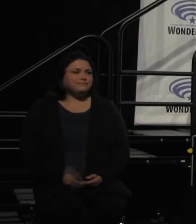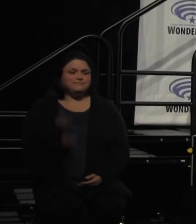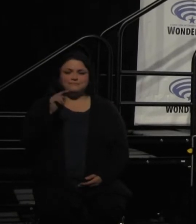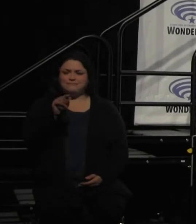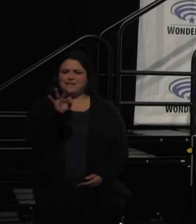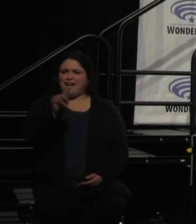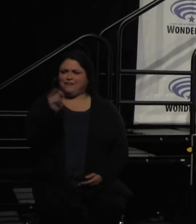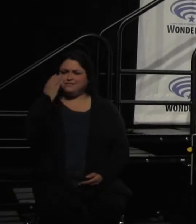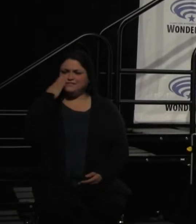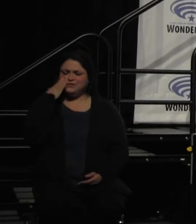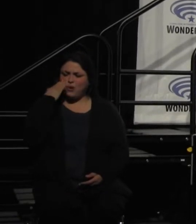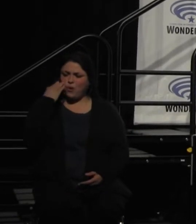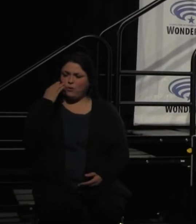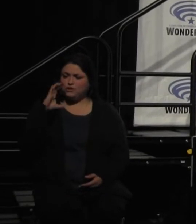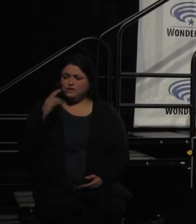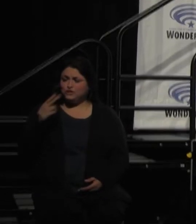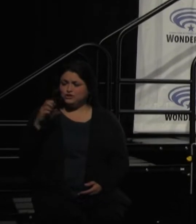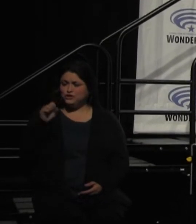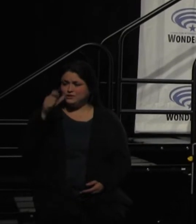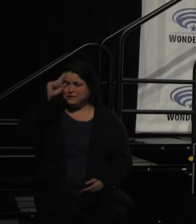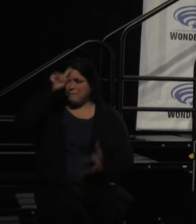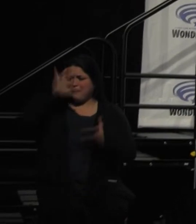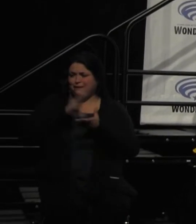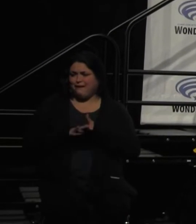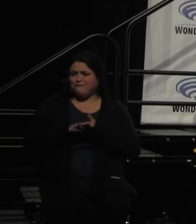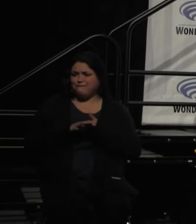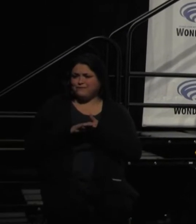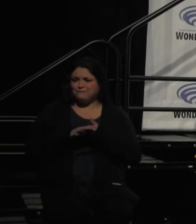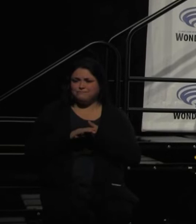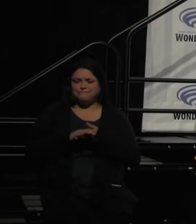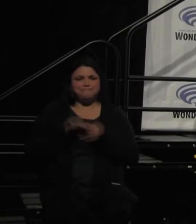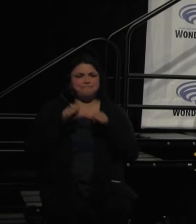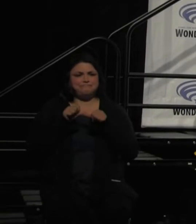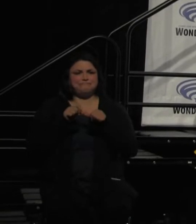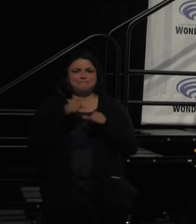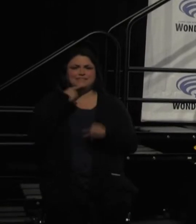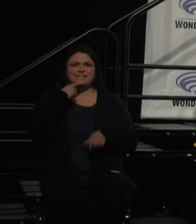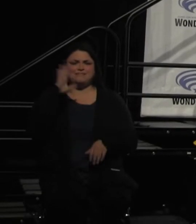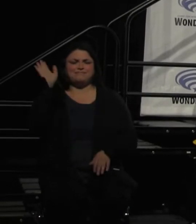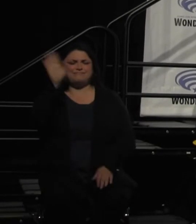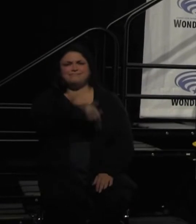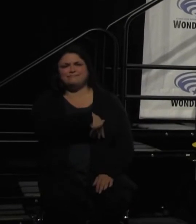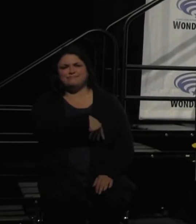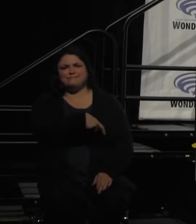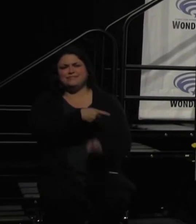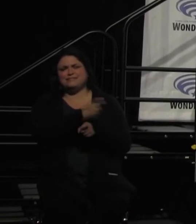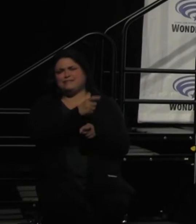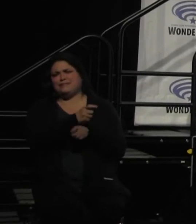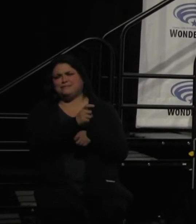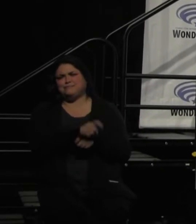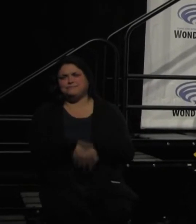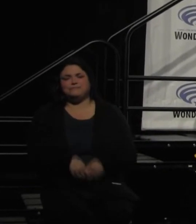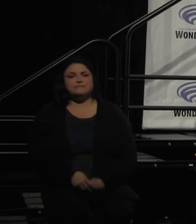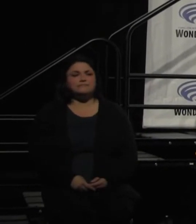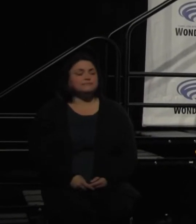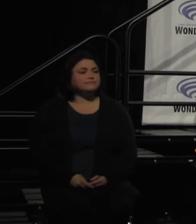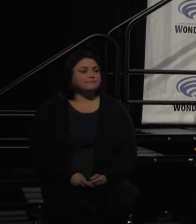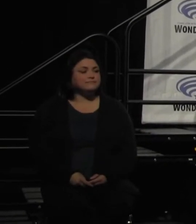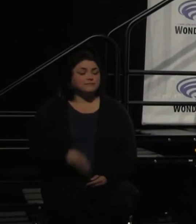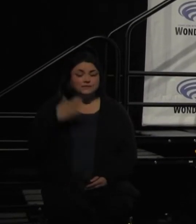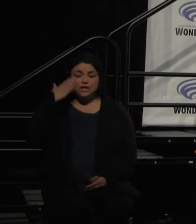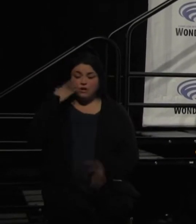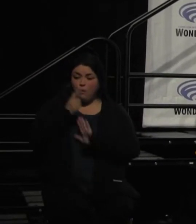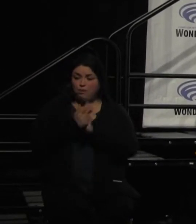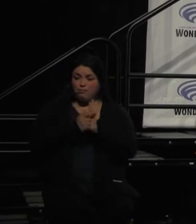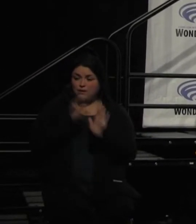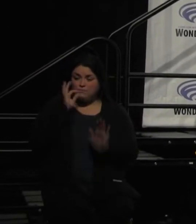NFTs, you know what they are? Cheech didn't believe in them. Cheech kept saying, it's a Ponzi scheme. Well, you know, they came to me and says,